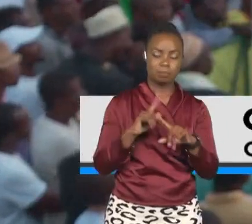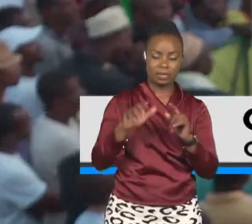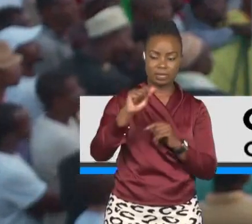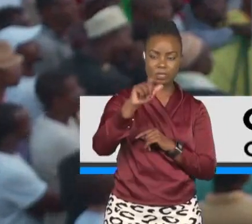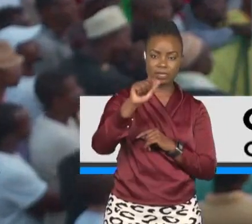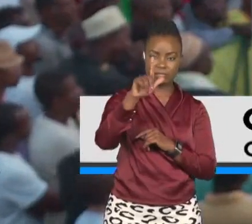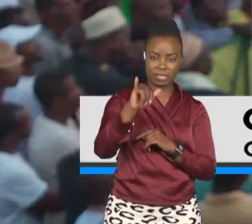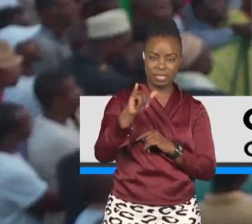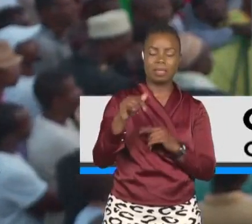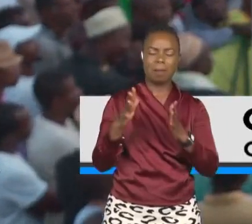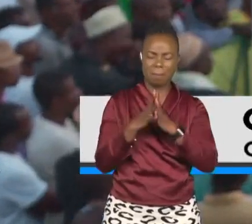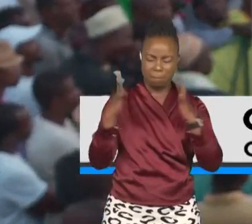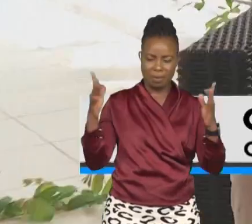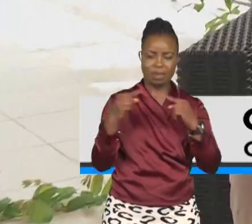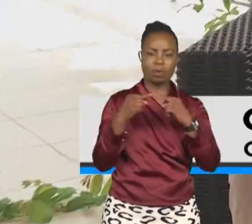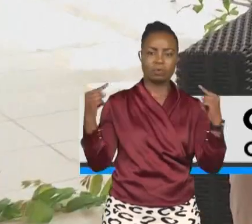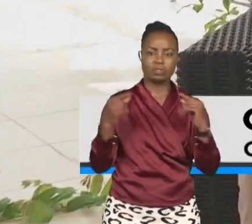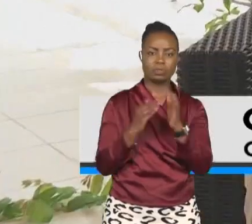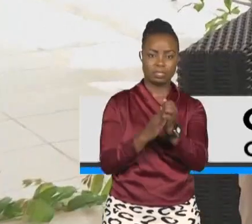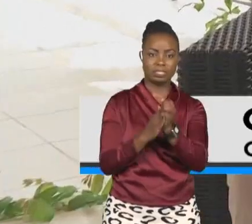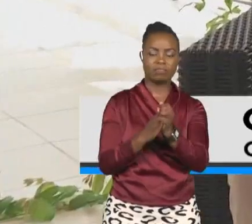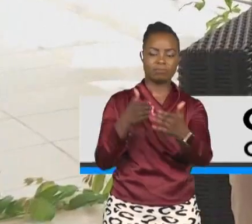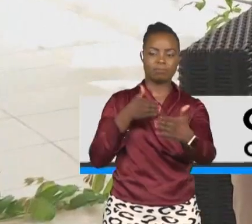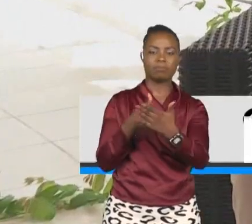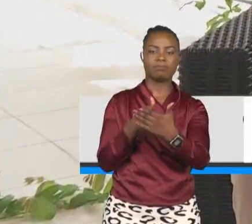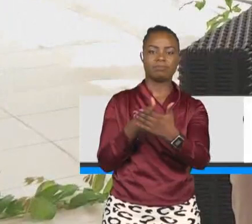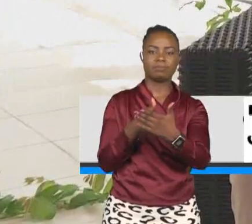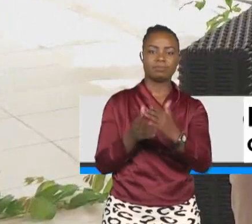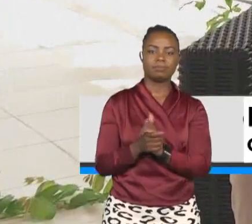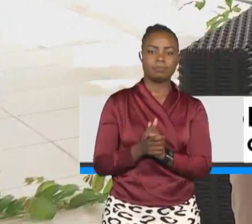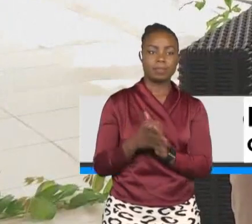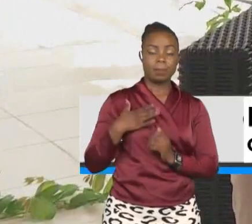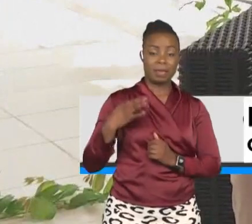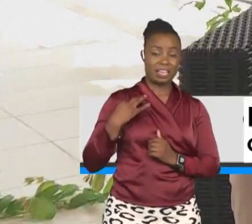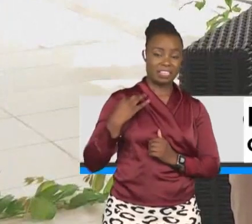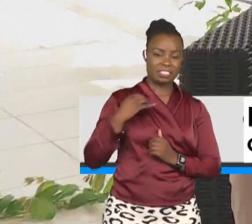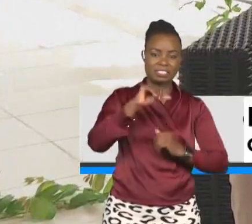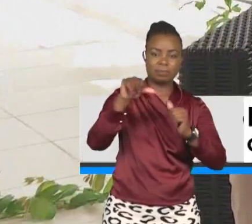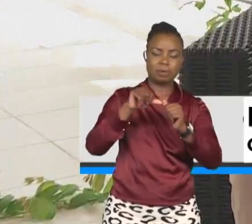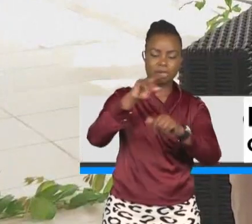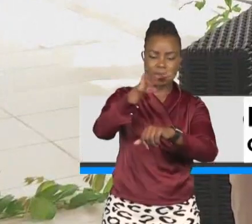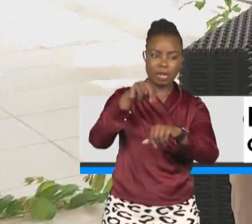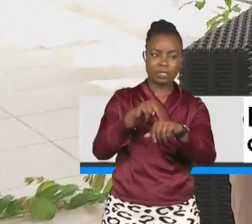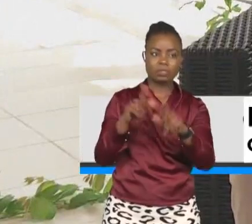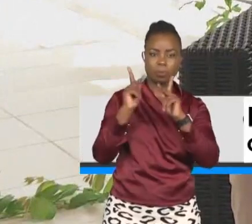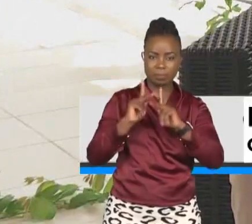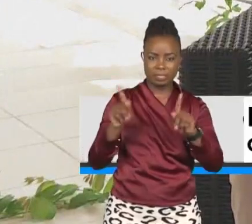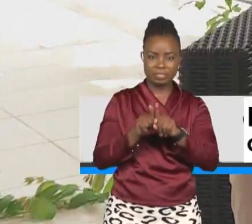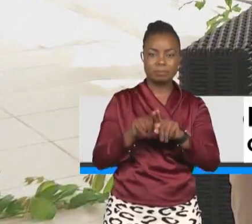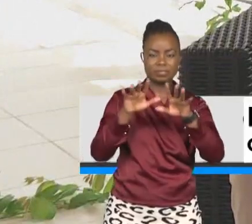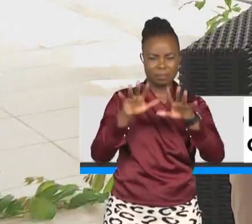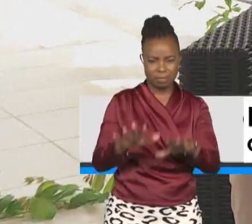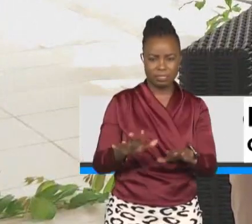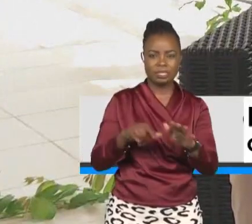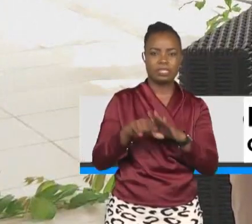Azali's main opponents have been barred. My candidature is about national peace and stability. I